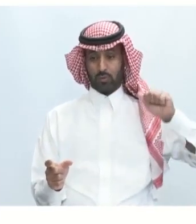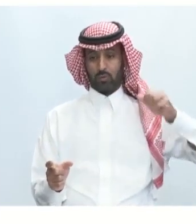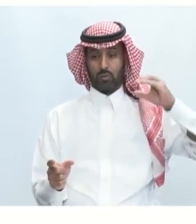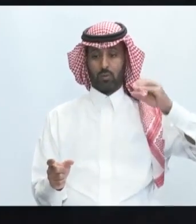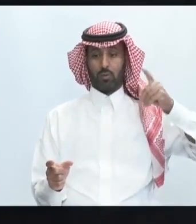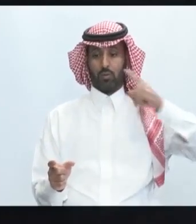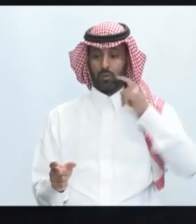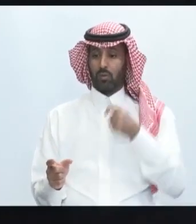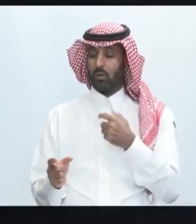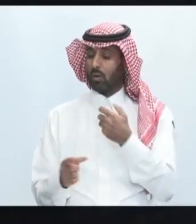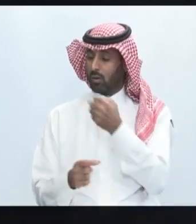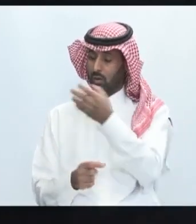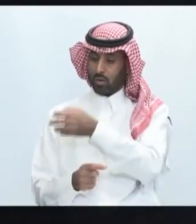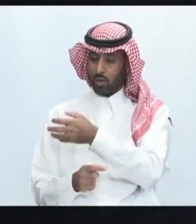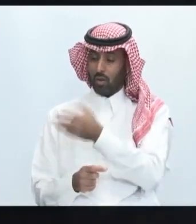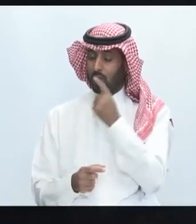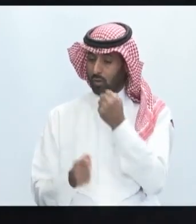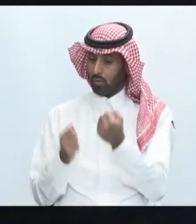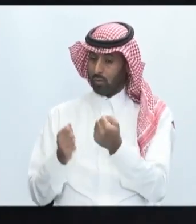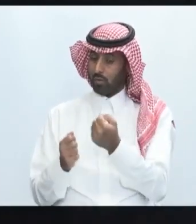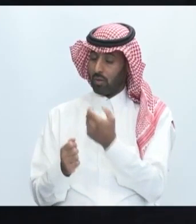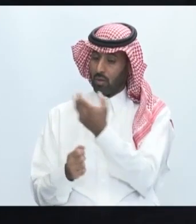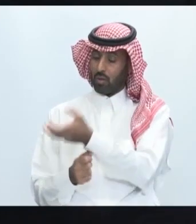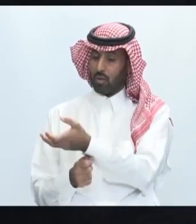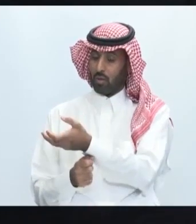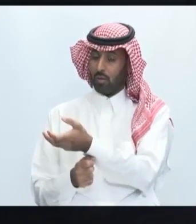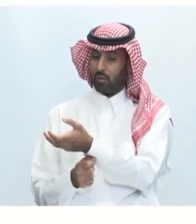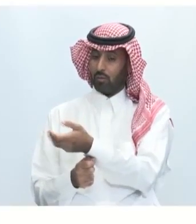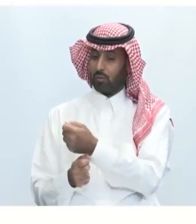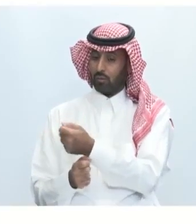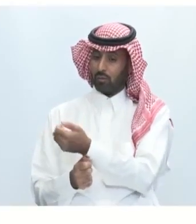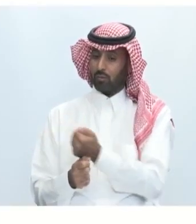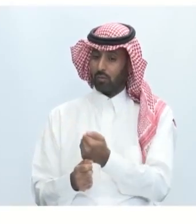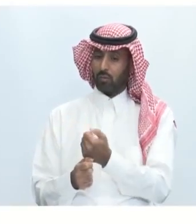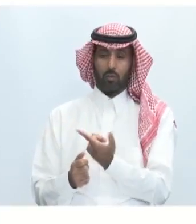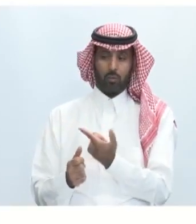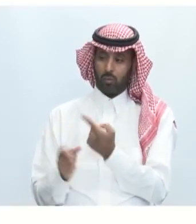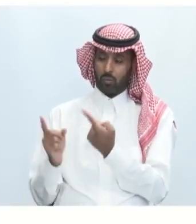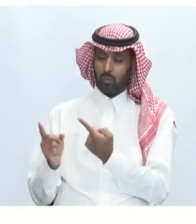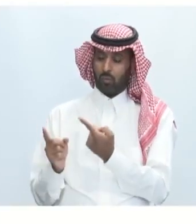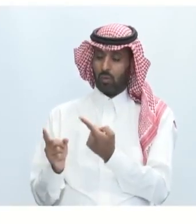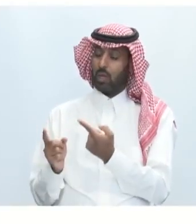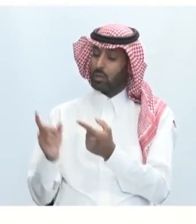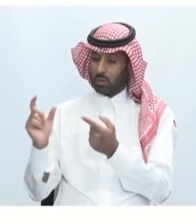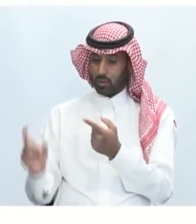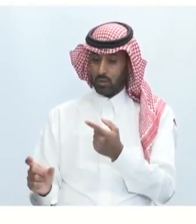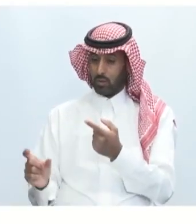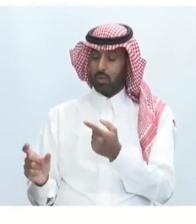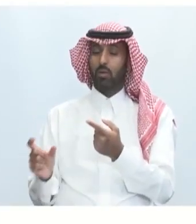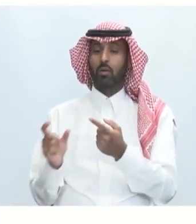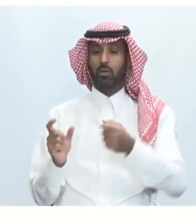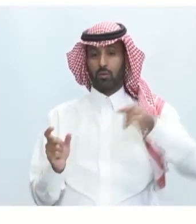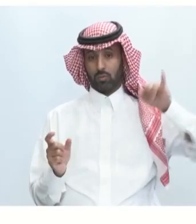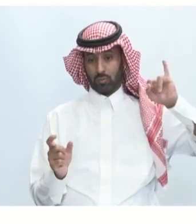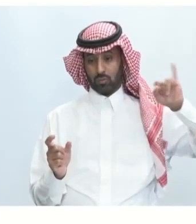that Jack sold his car. Who did he sell it to? This is really simple, to John. So John is